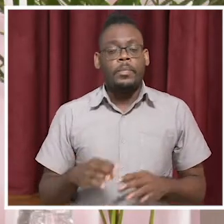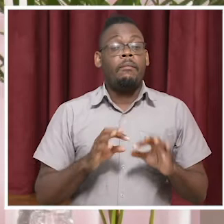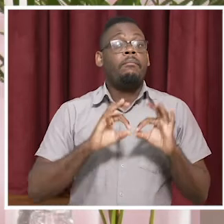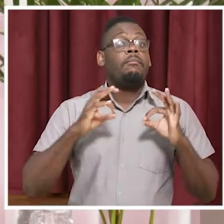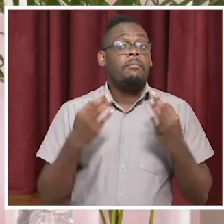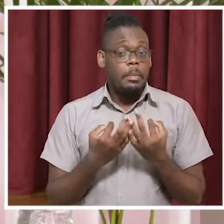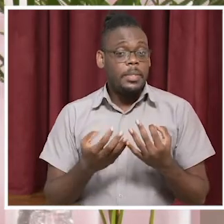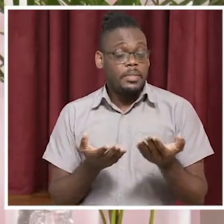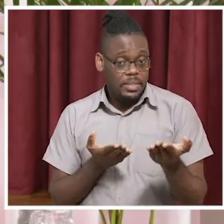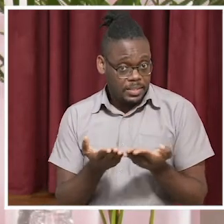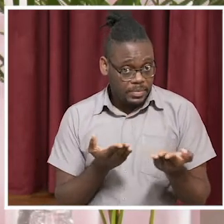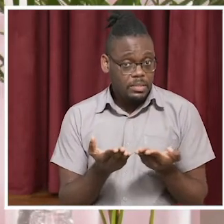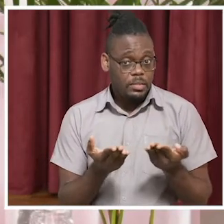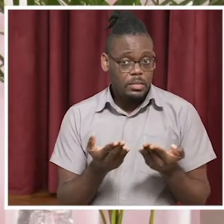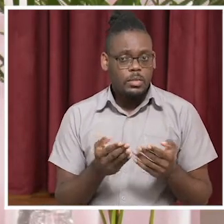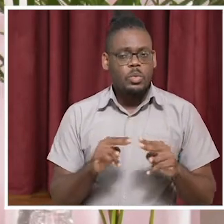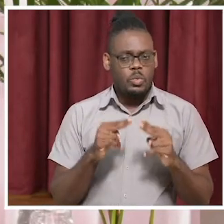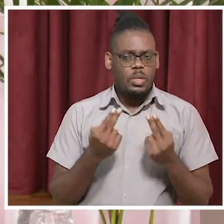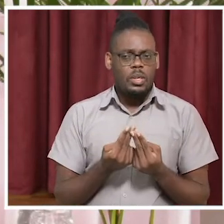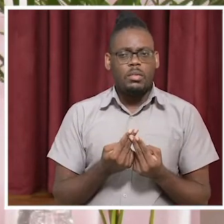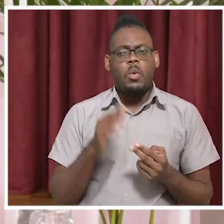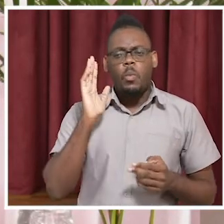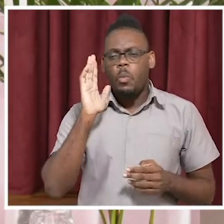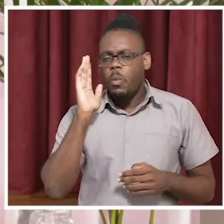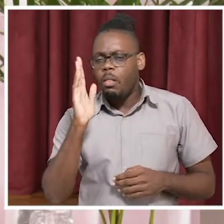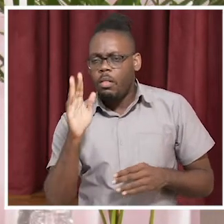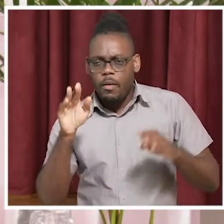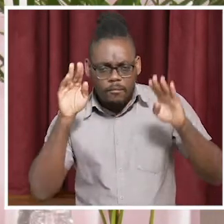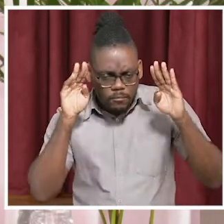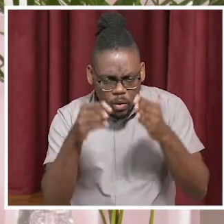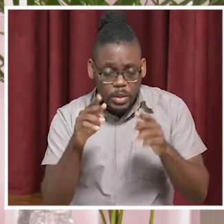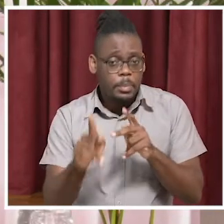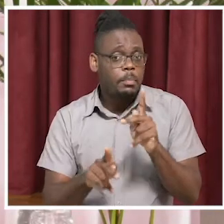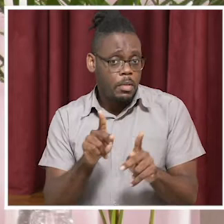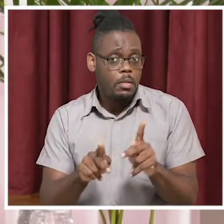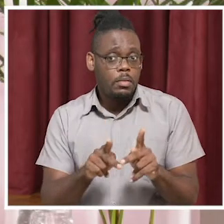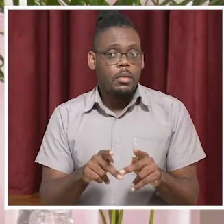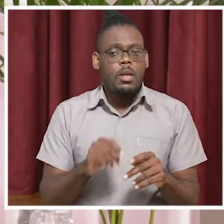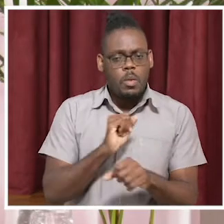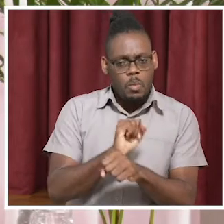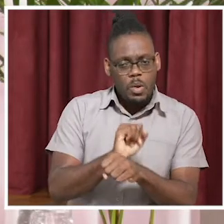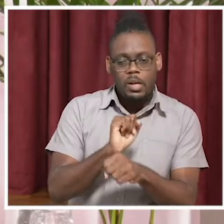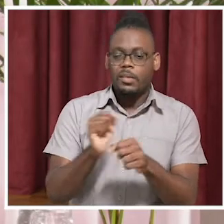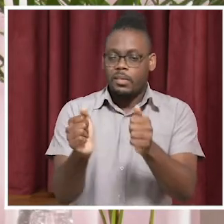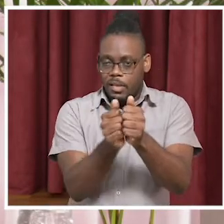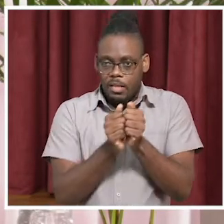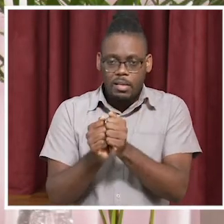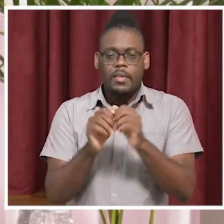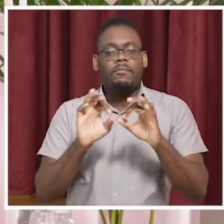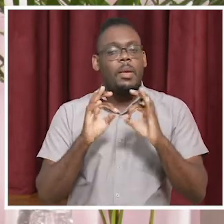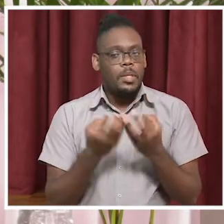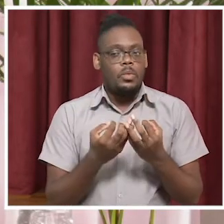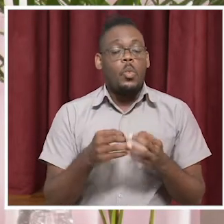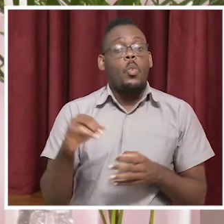with the individuals as a whole. So we'll work with the family, work with the individual. So they work with families and